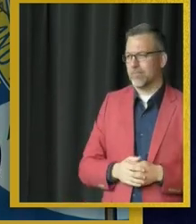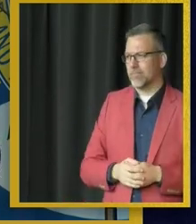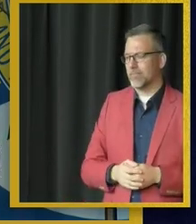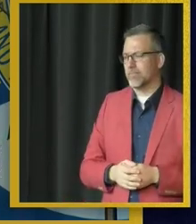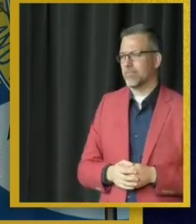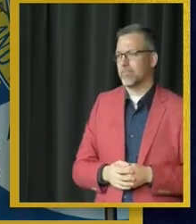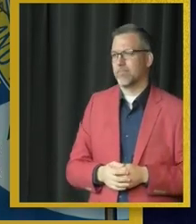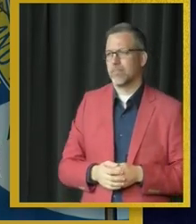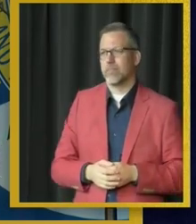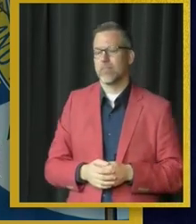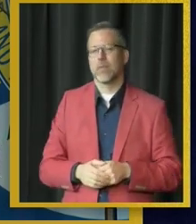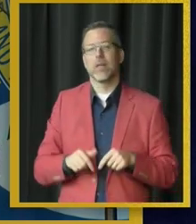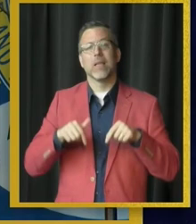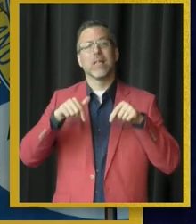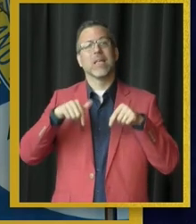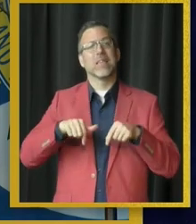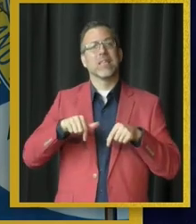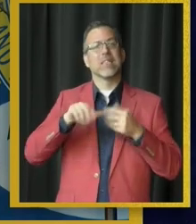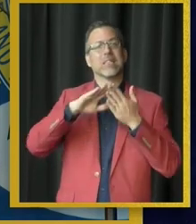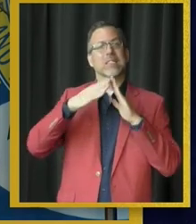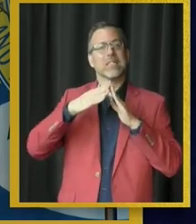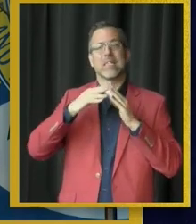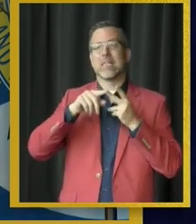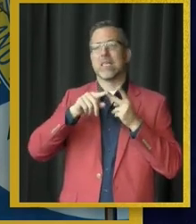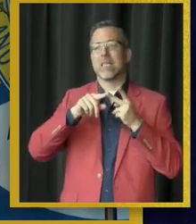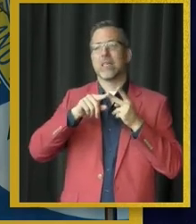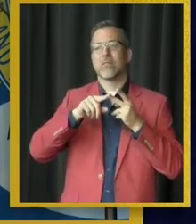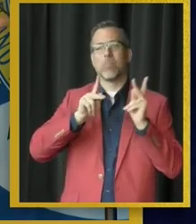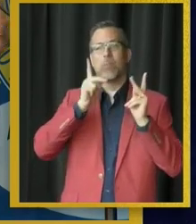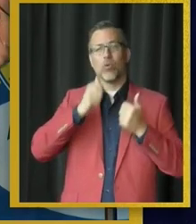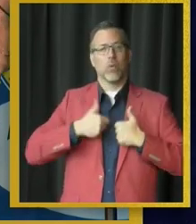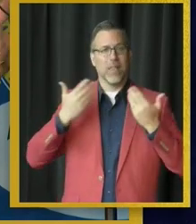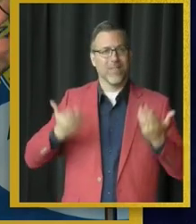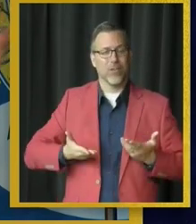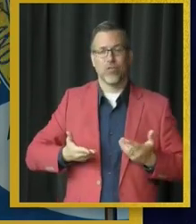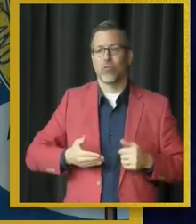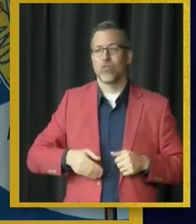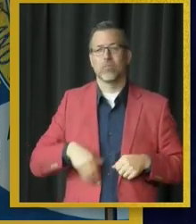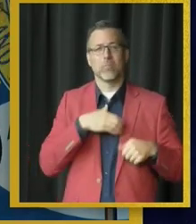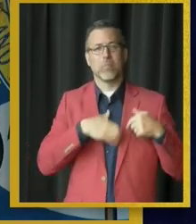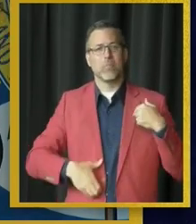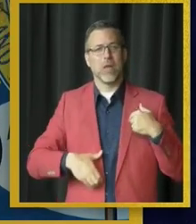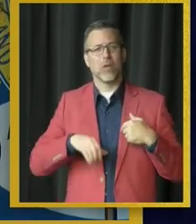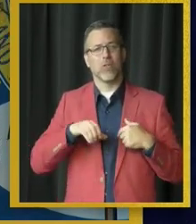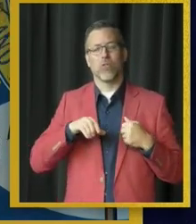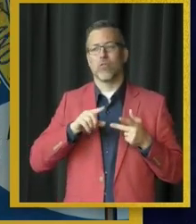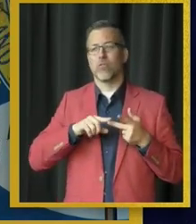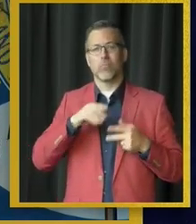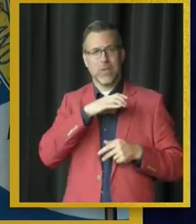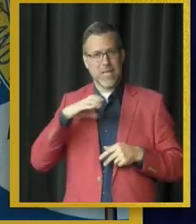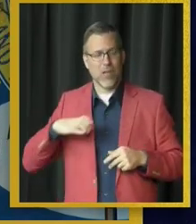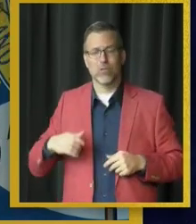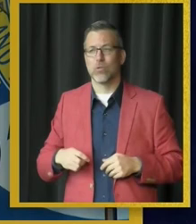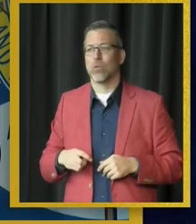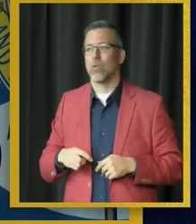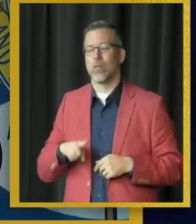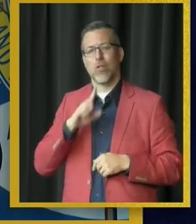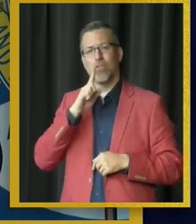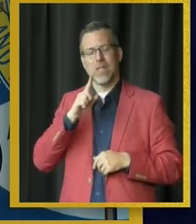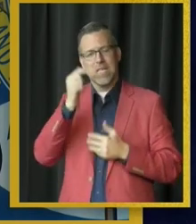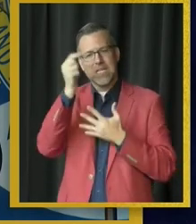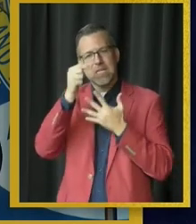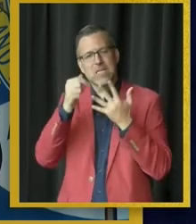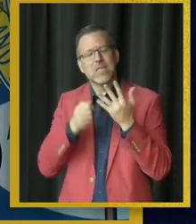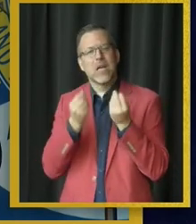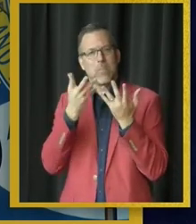This city, Nashvillians, this mayor, and this council have been through a great deal in the last month.